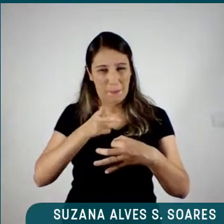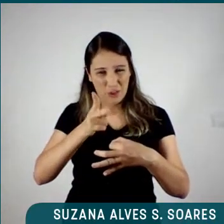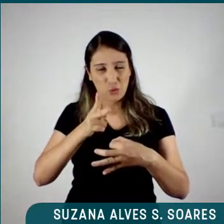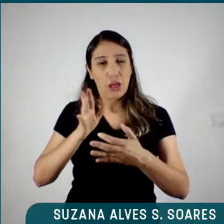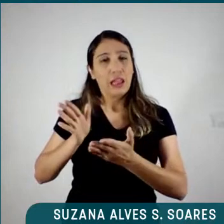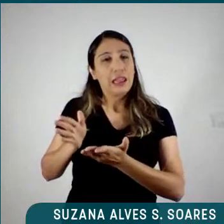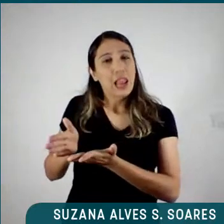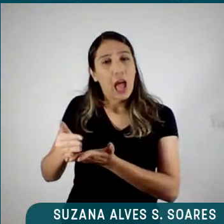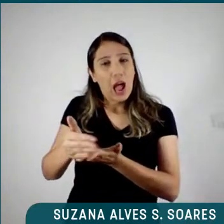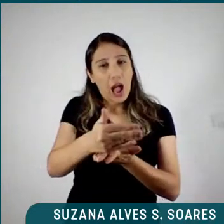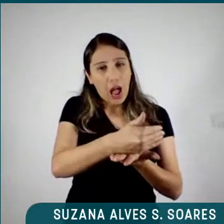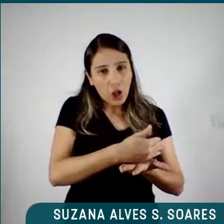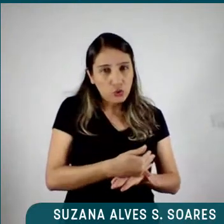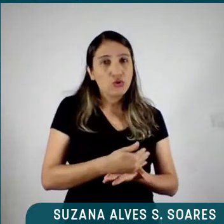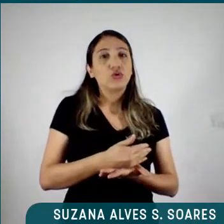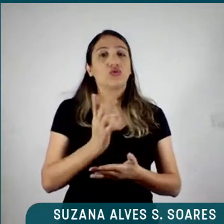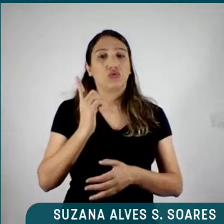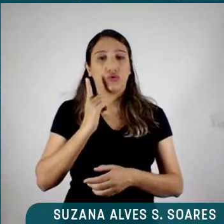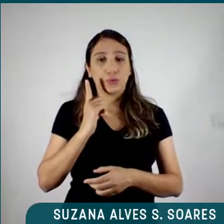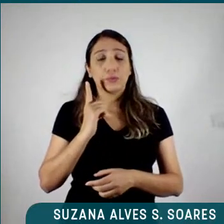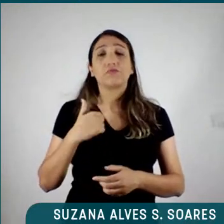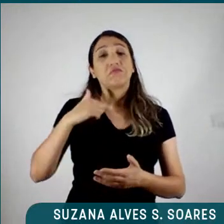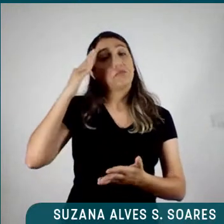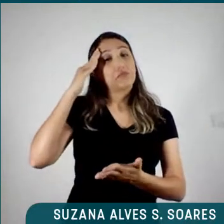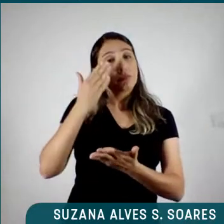In this context,